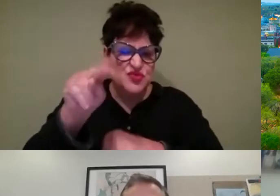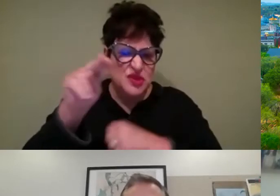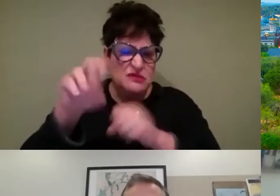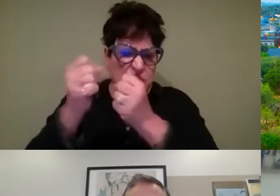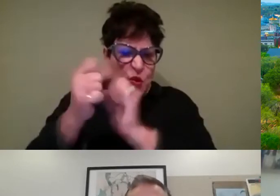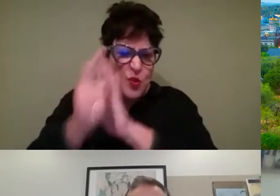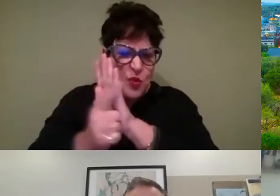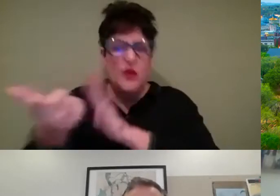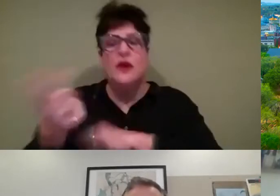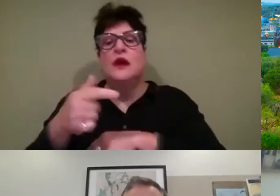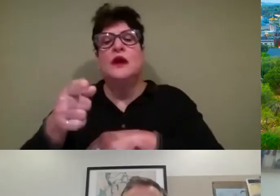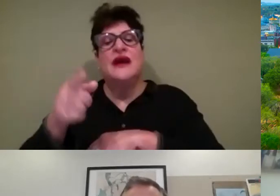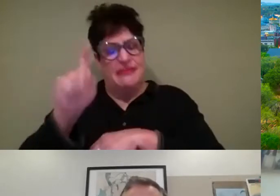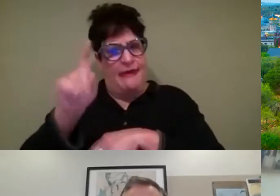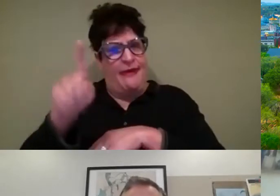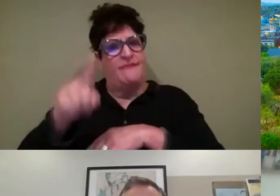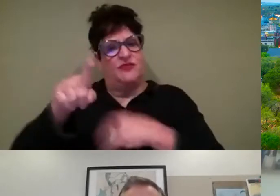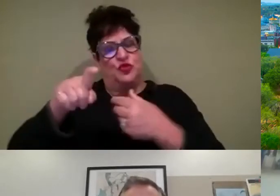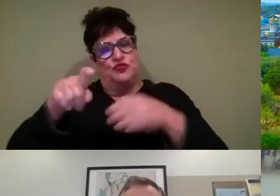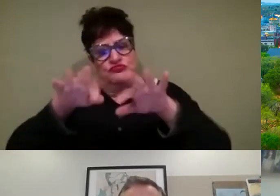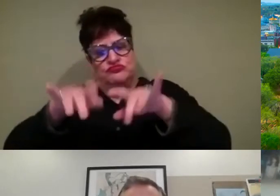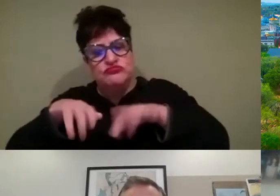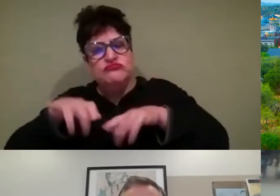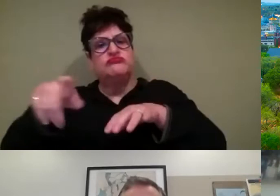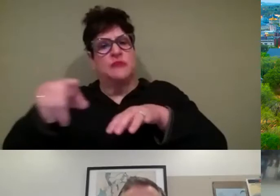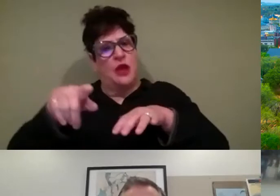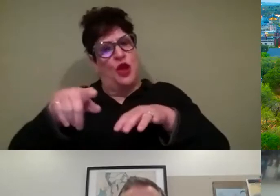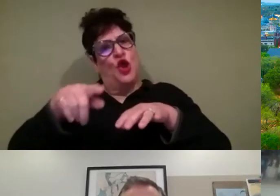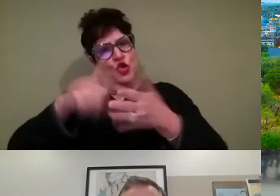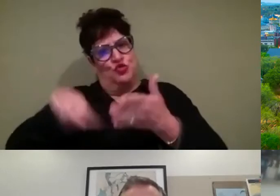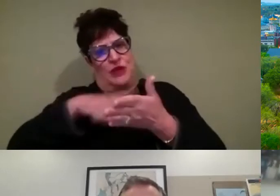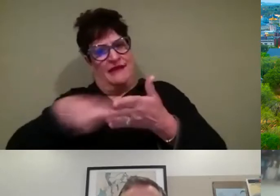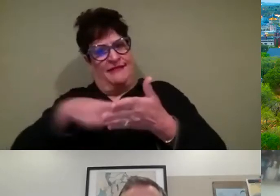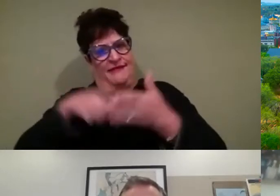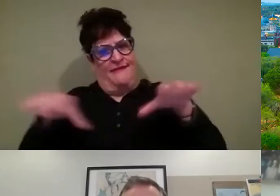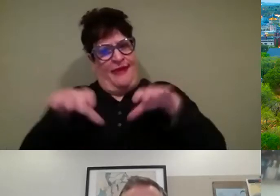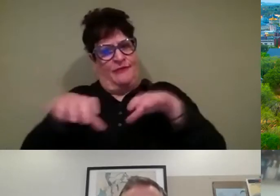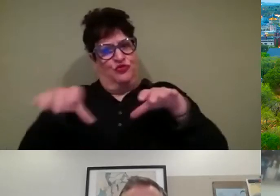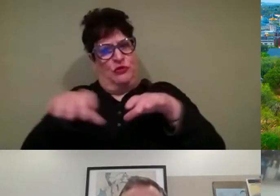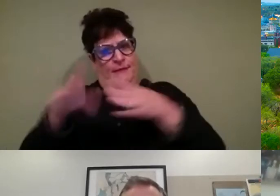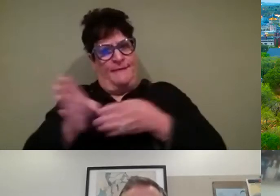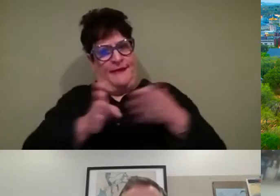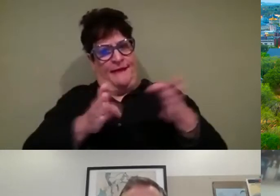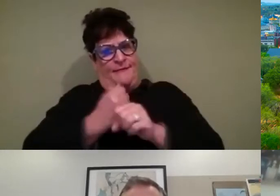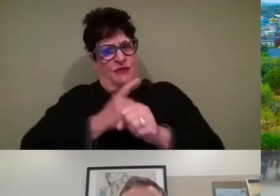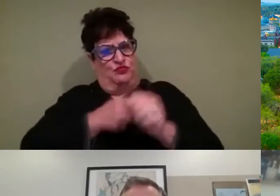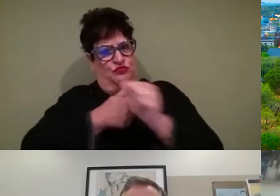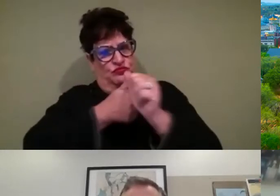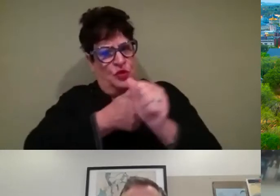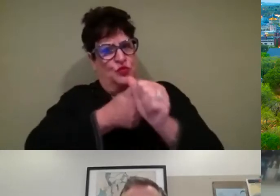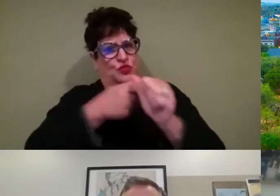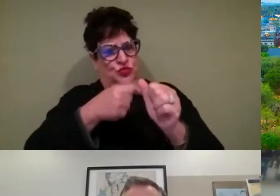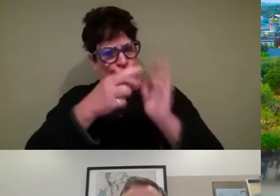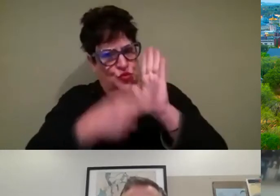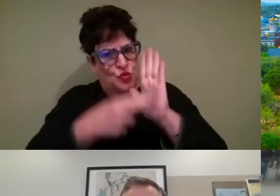corrective action plan on how they're going to adhere to the sector rules or redirect them to ensuring that they're, if it's a health violation